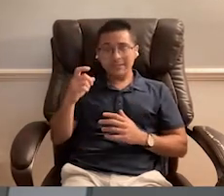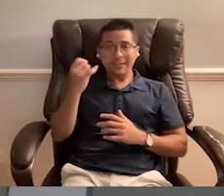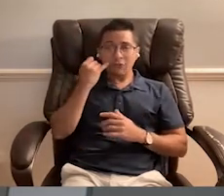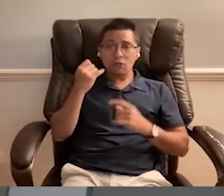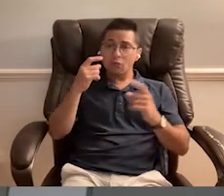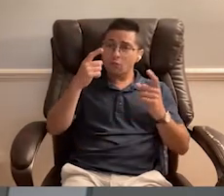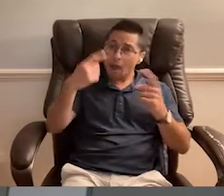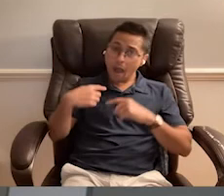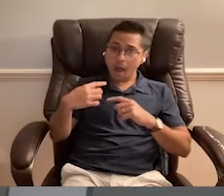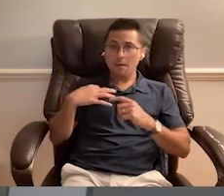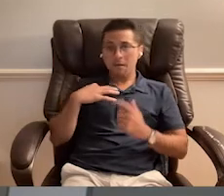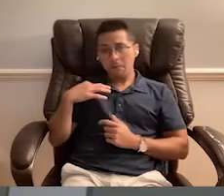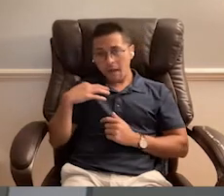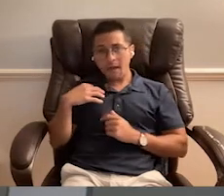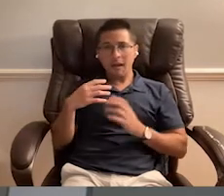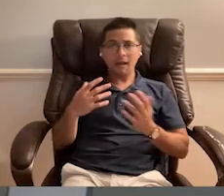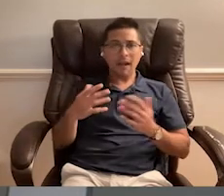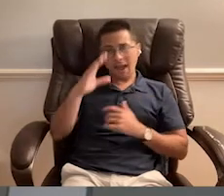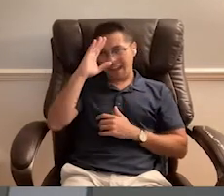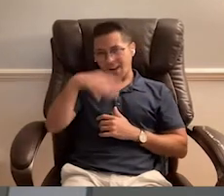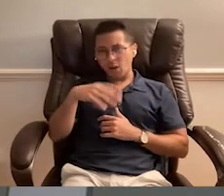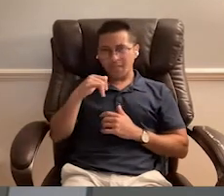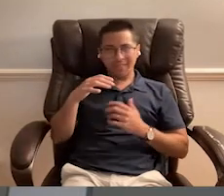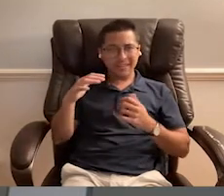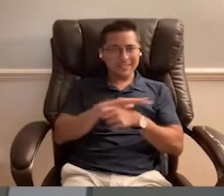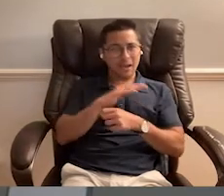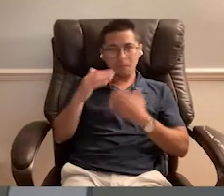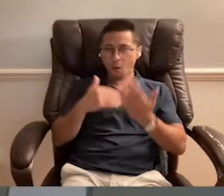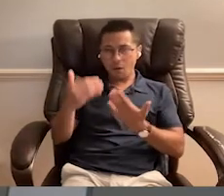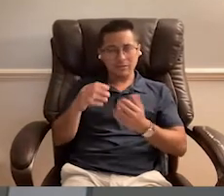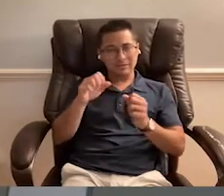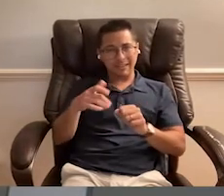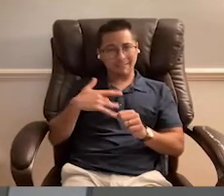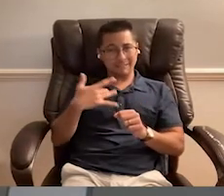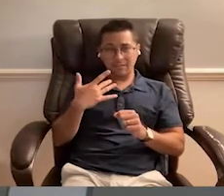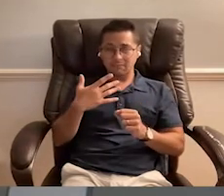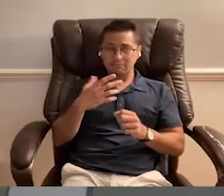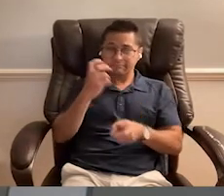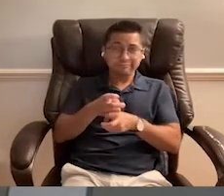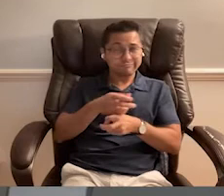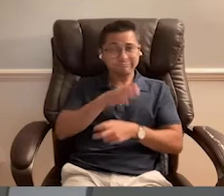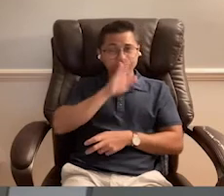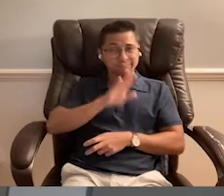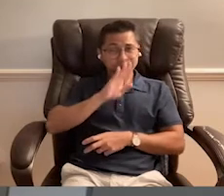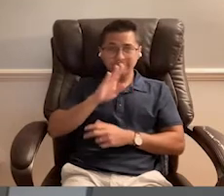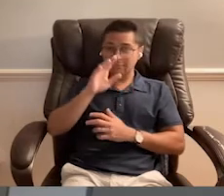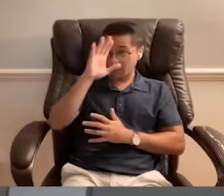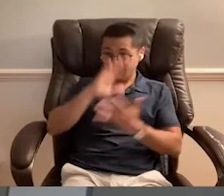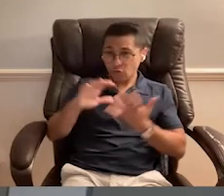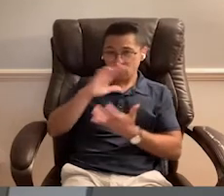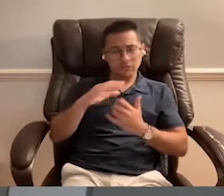this. Because, you know, when you come to apply, I know that the entire process can be